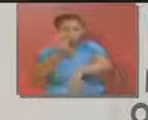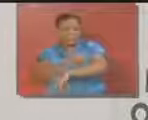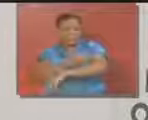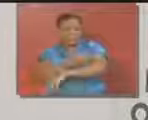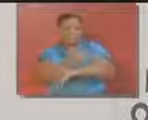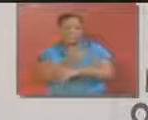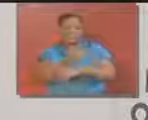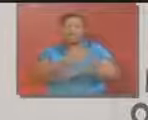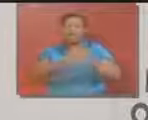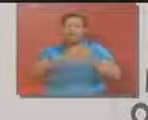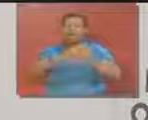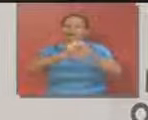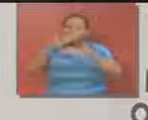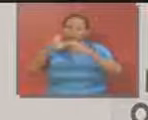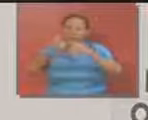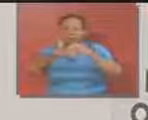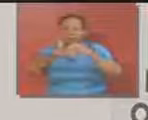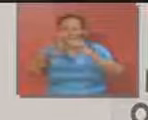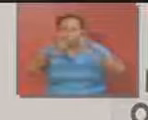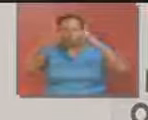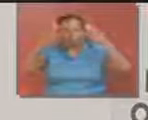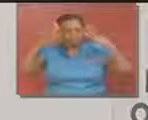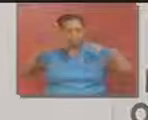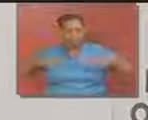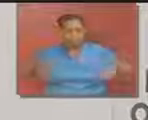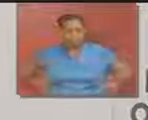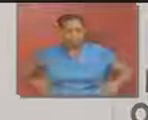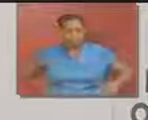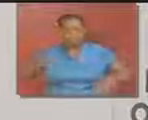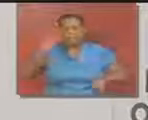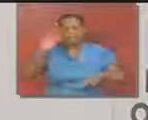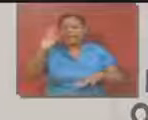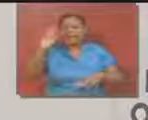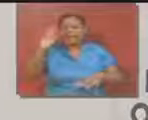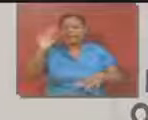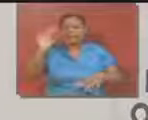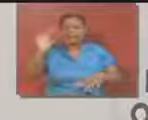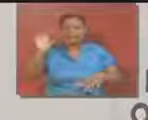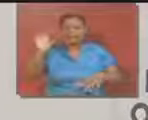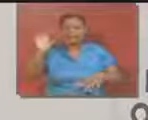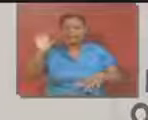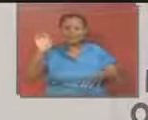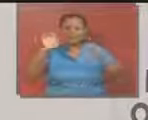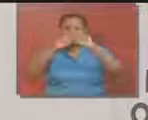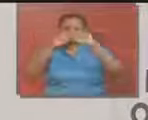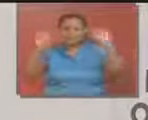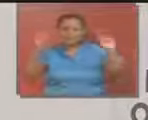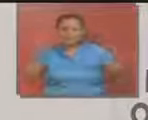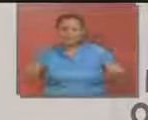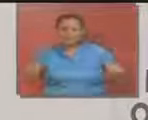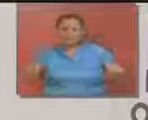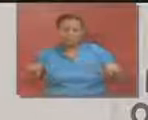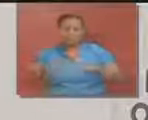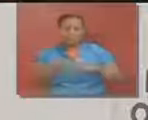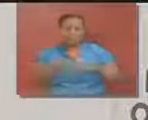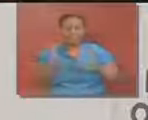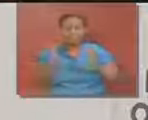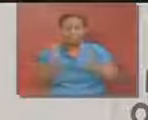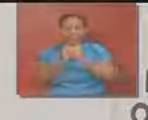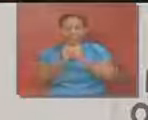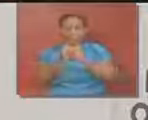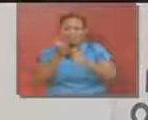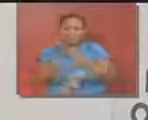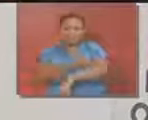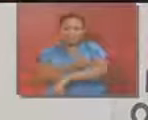even further. So your immunity is longer and larger. So therefore, with your vaccination, it provides